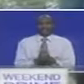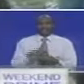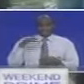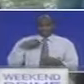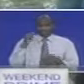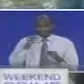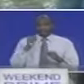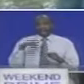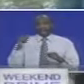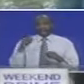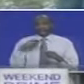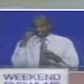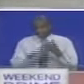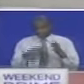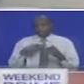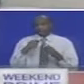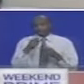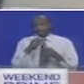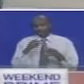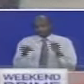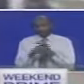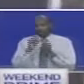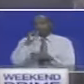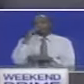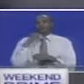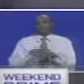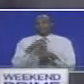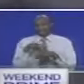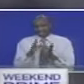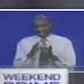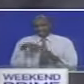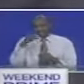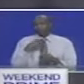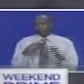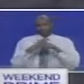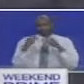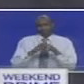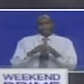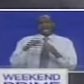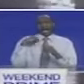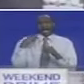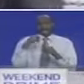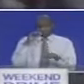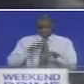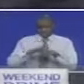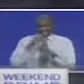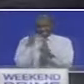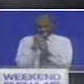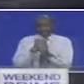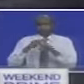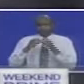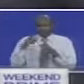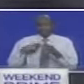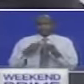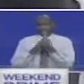tupate nafasi huku. Asanteni sana. The president was lauded for forming a special task force last year aimed at guiding the